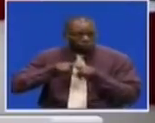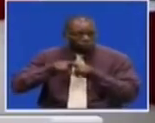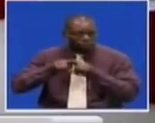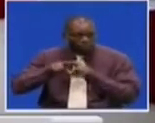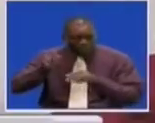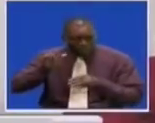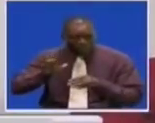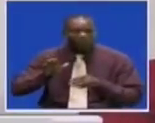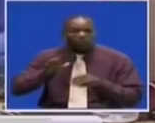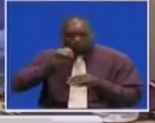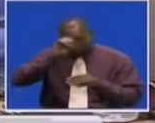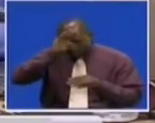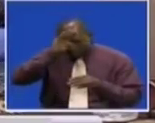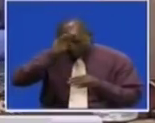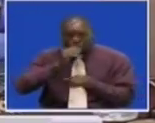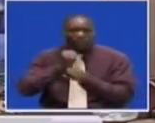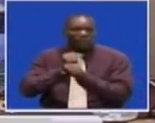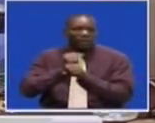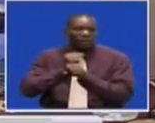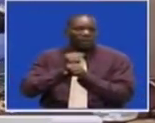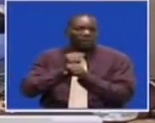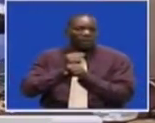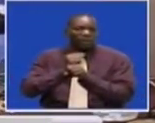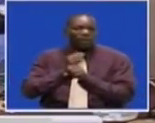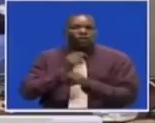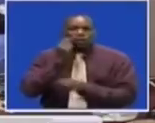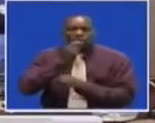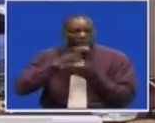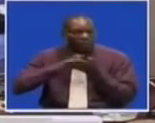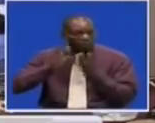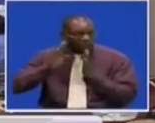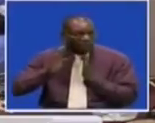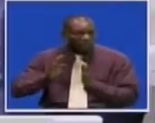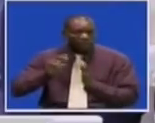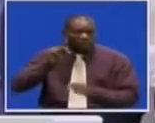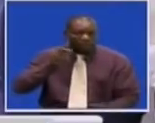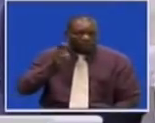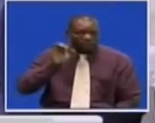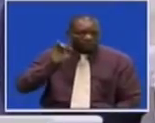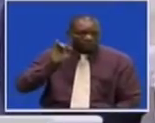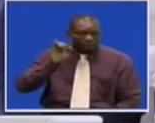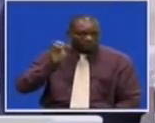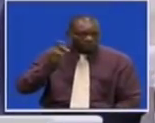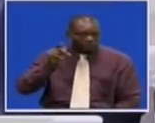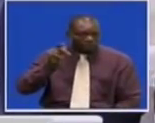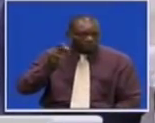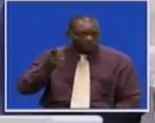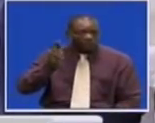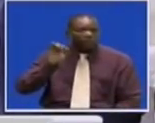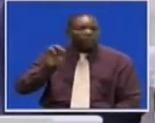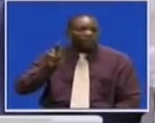mining operation. Mr. Musukwa said this in a speech read on his behalf by Luapula Province Permanent